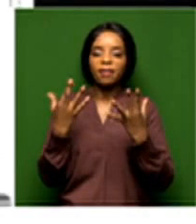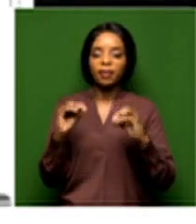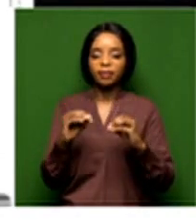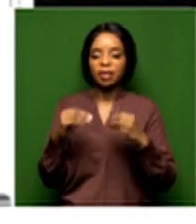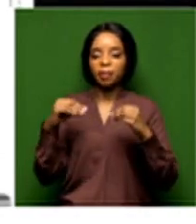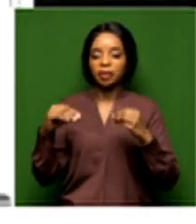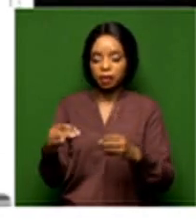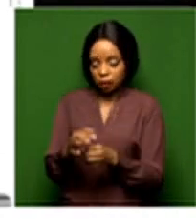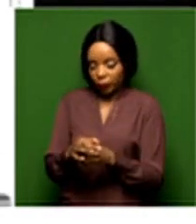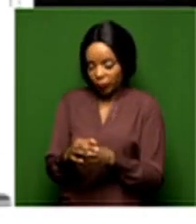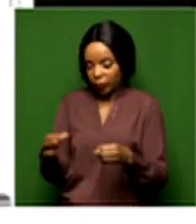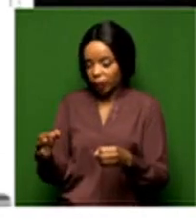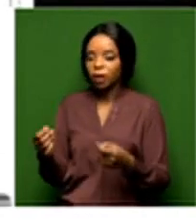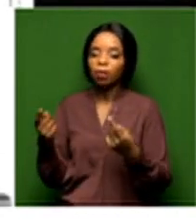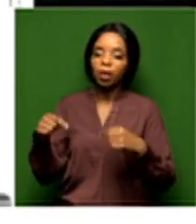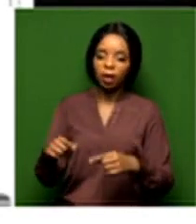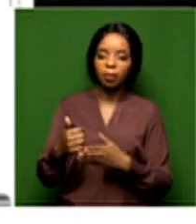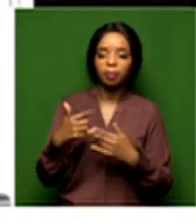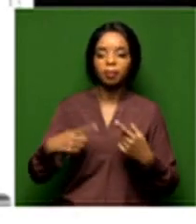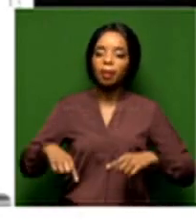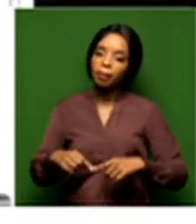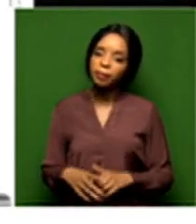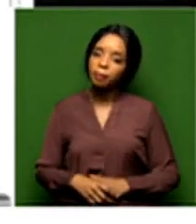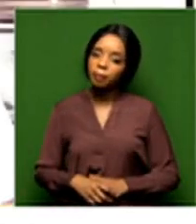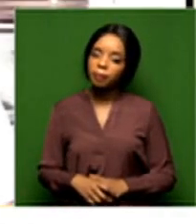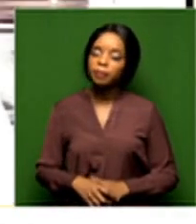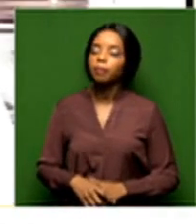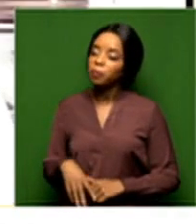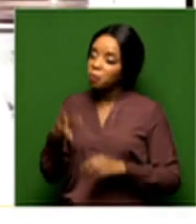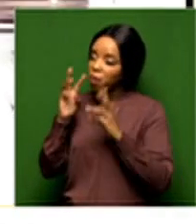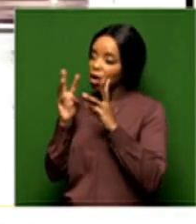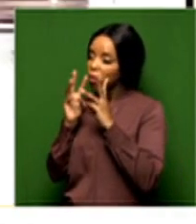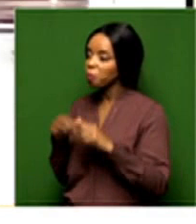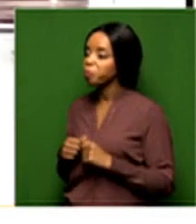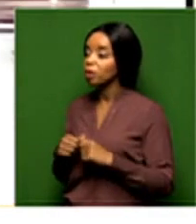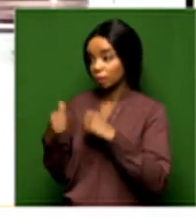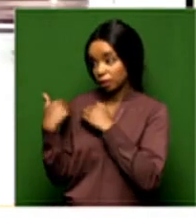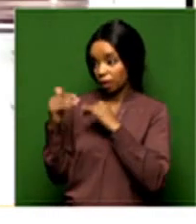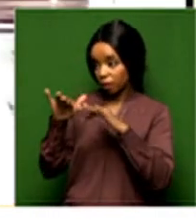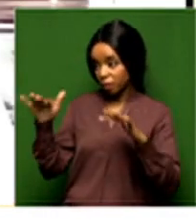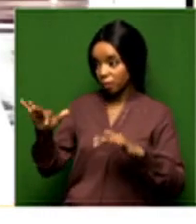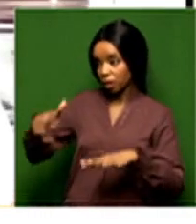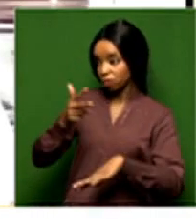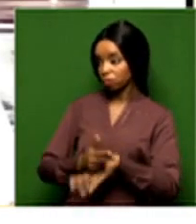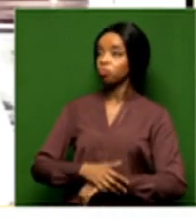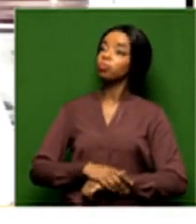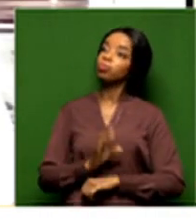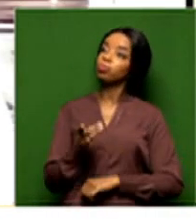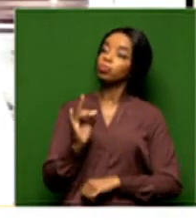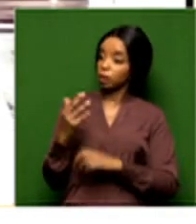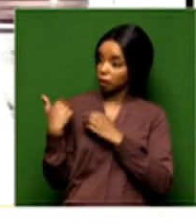sell at the drive-through cinema experience. Wow. Okay. And how is the safety of people watching the movie